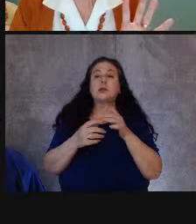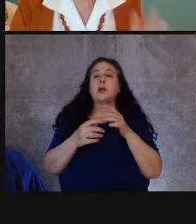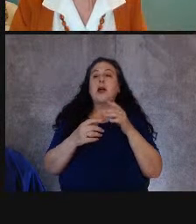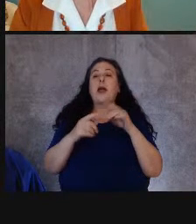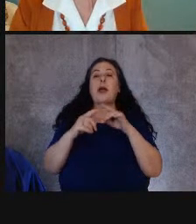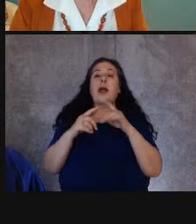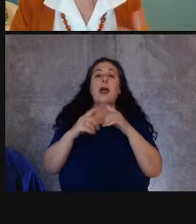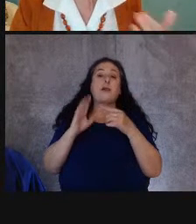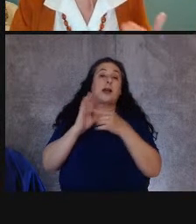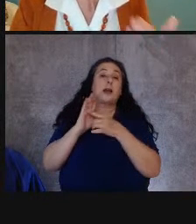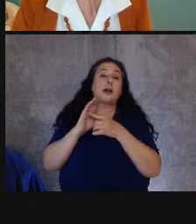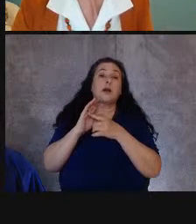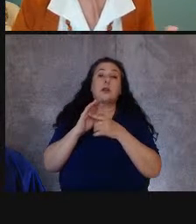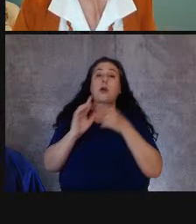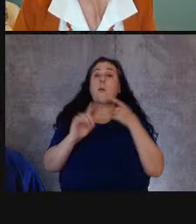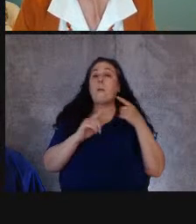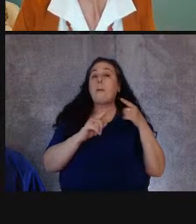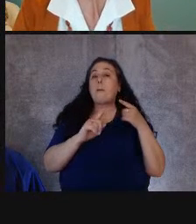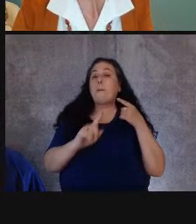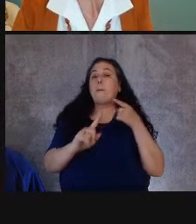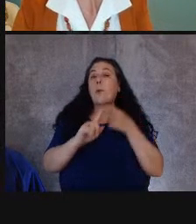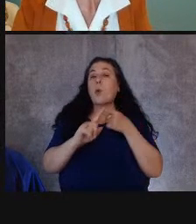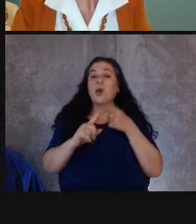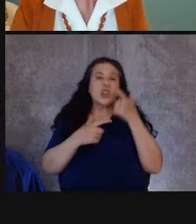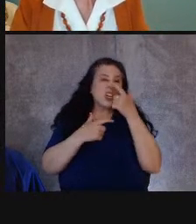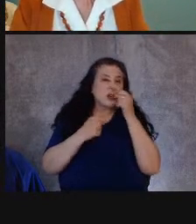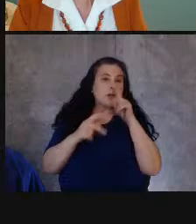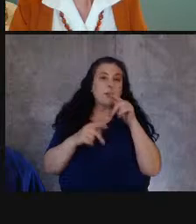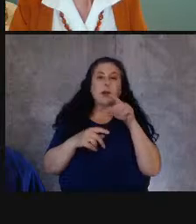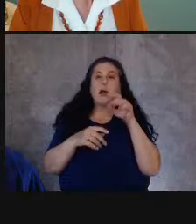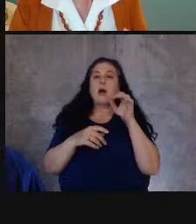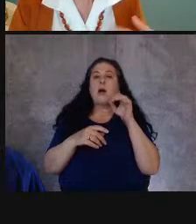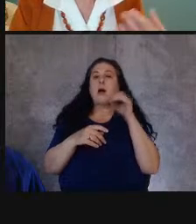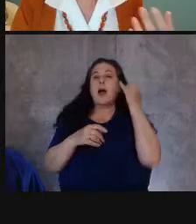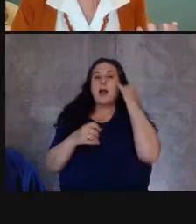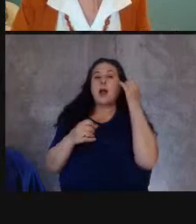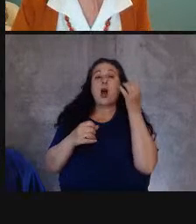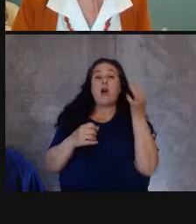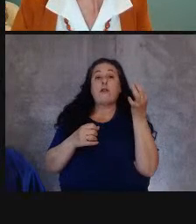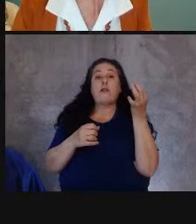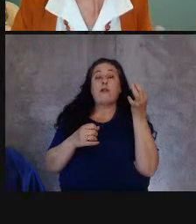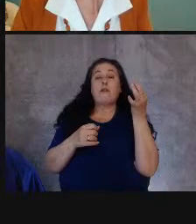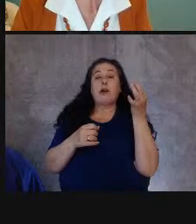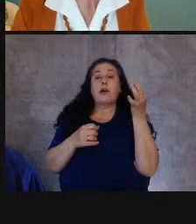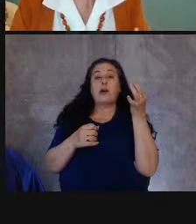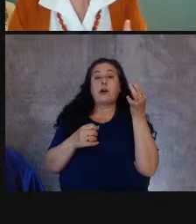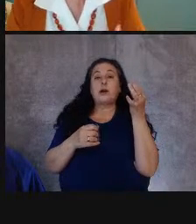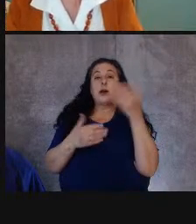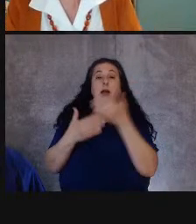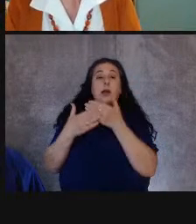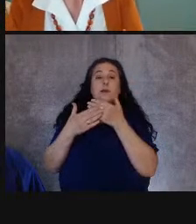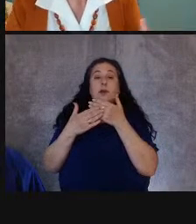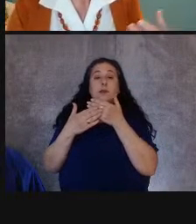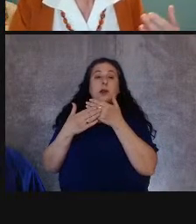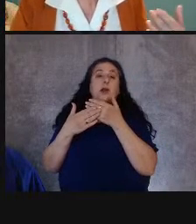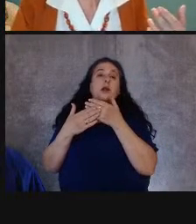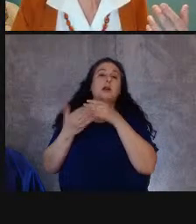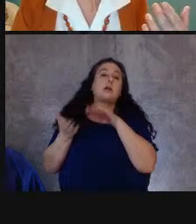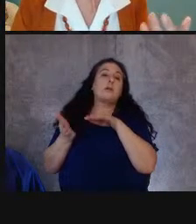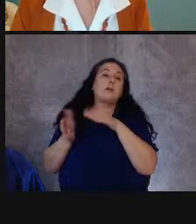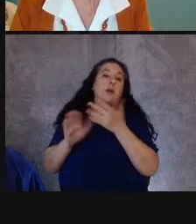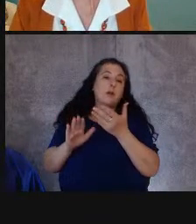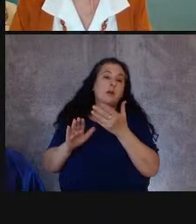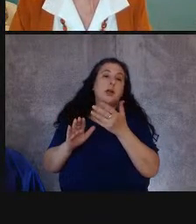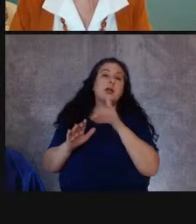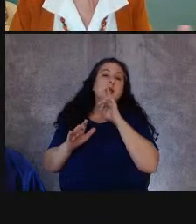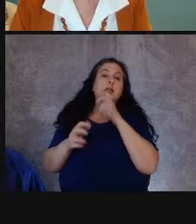were intended to kind of interest people in the idea of that infant mortality was a problem,